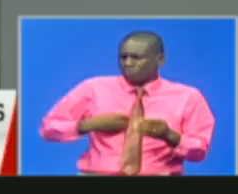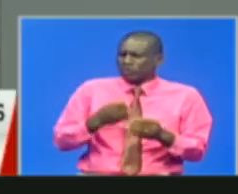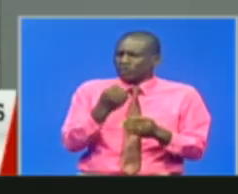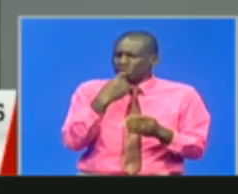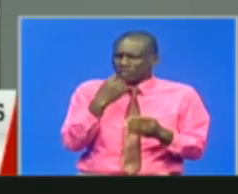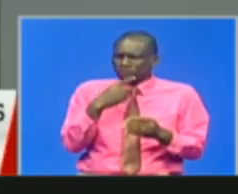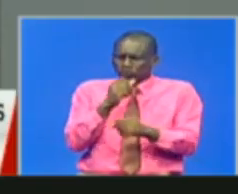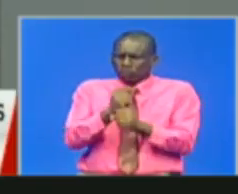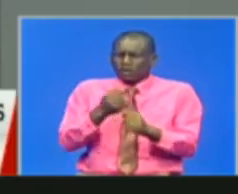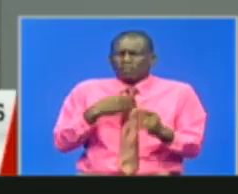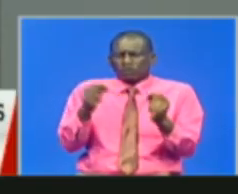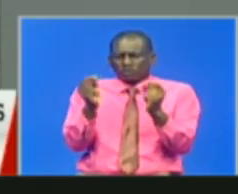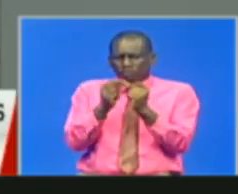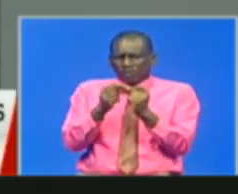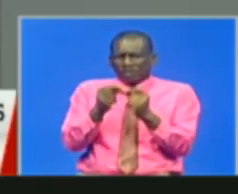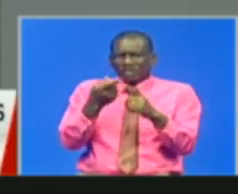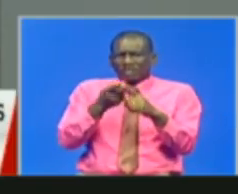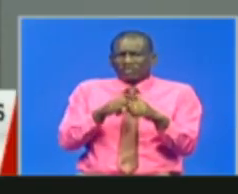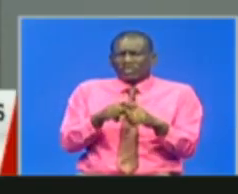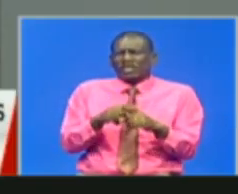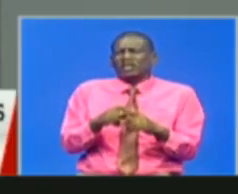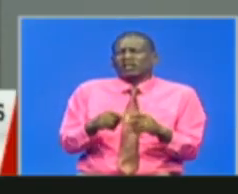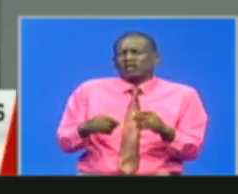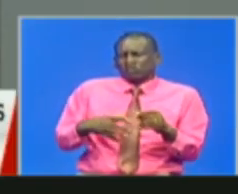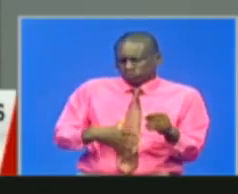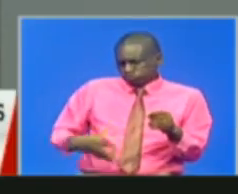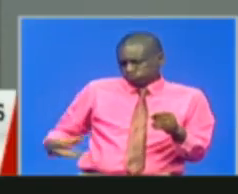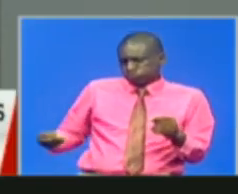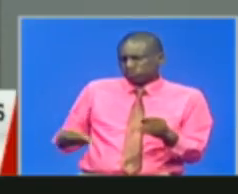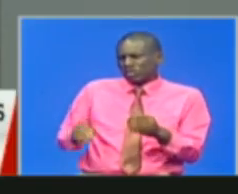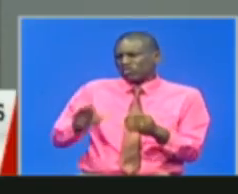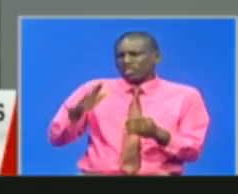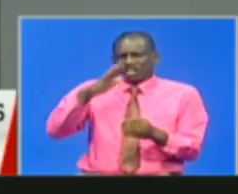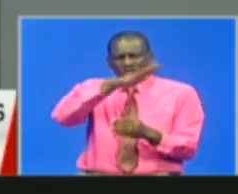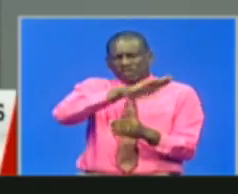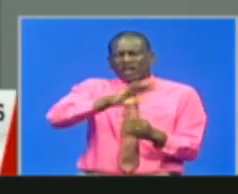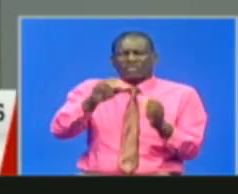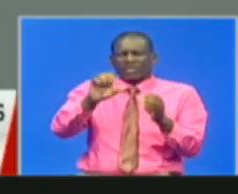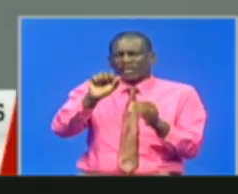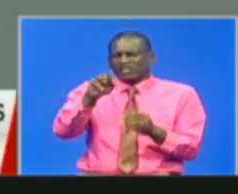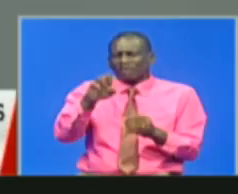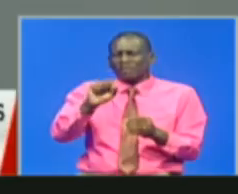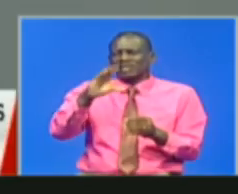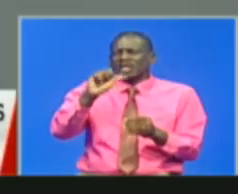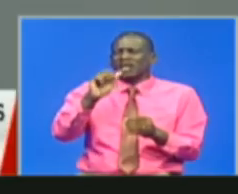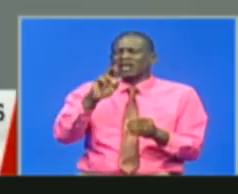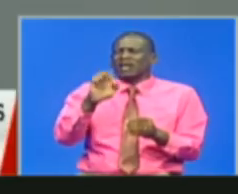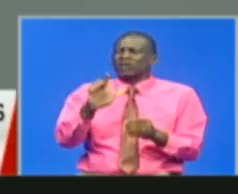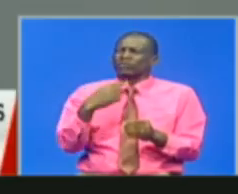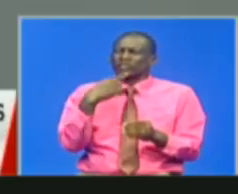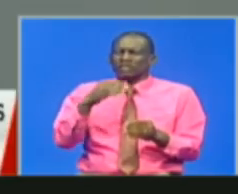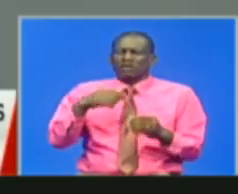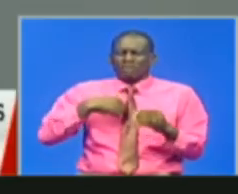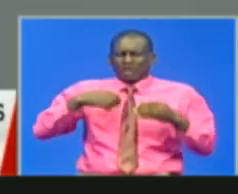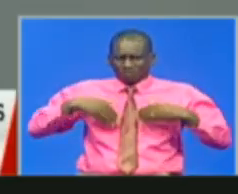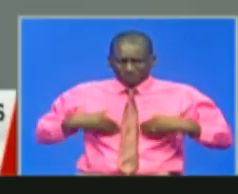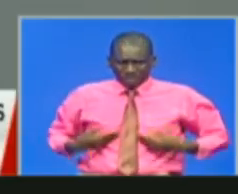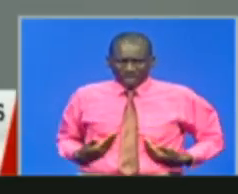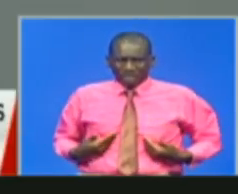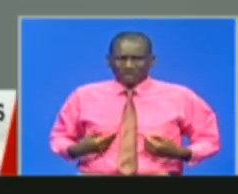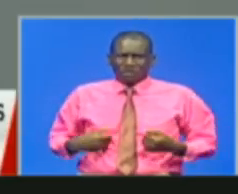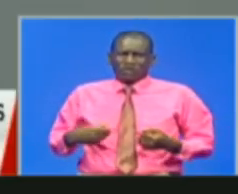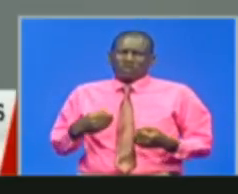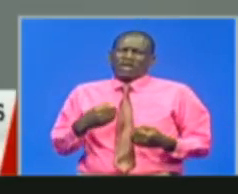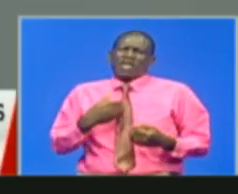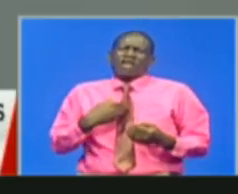labor and will then do the needful in the evening." In another text, Caroline said, "I'm tired. There's some degree of